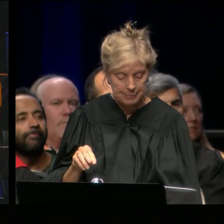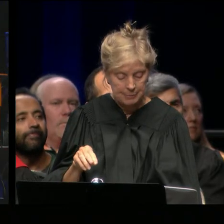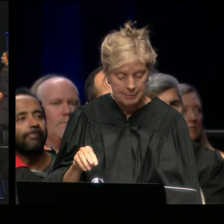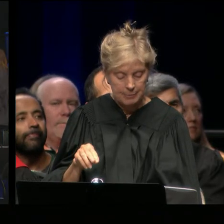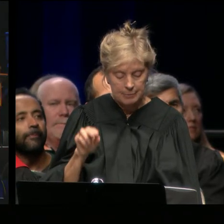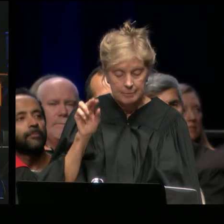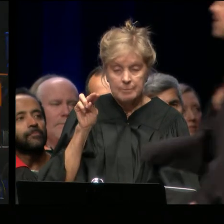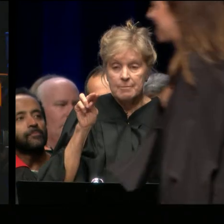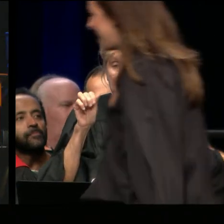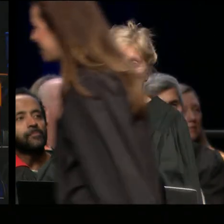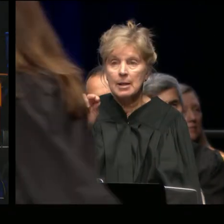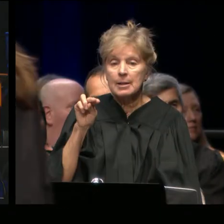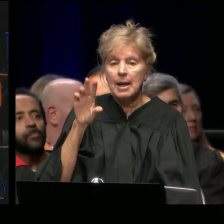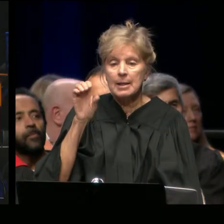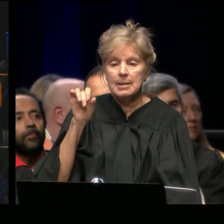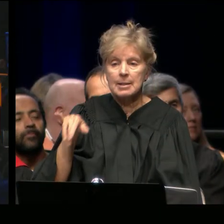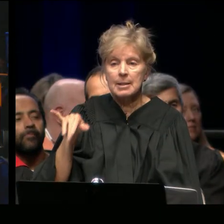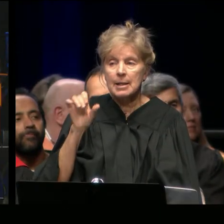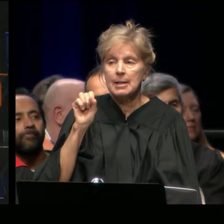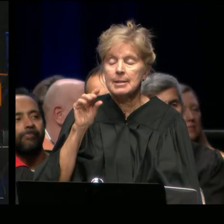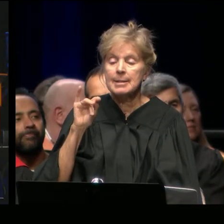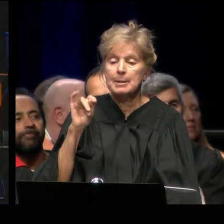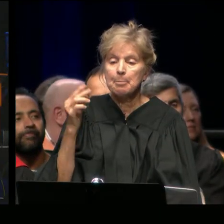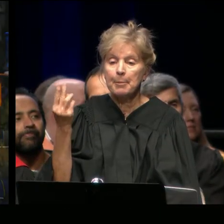Nancy Smith.